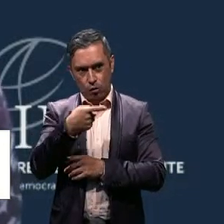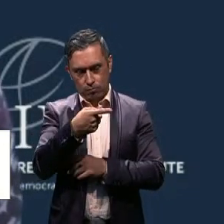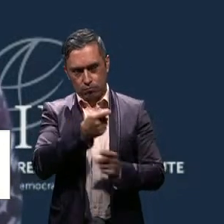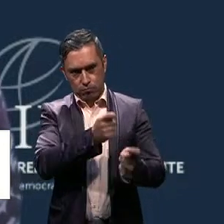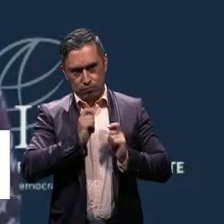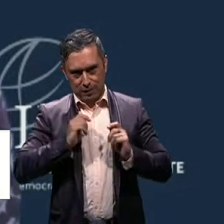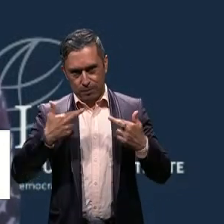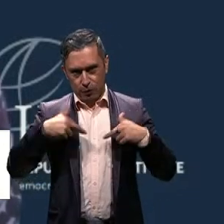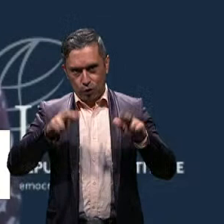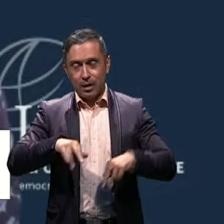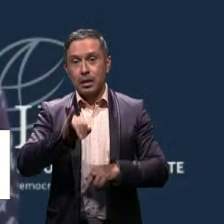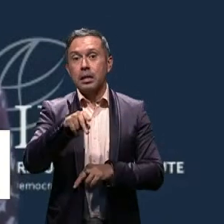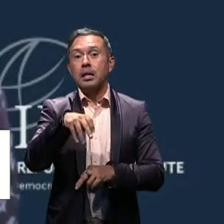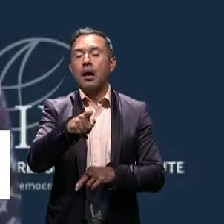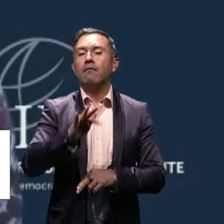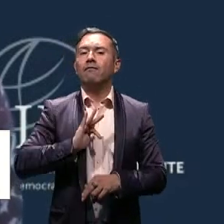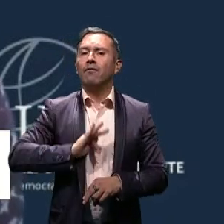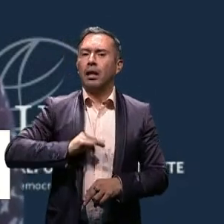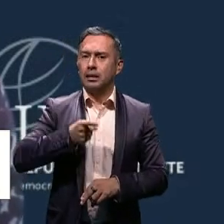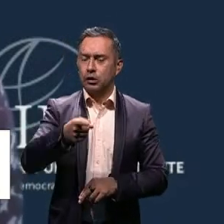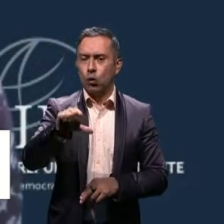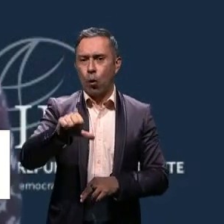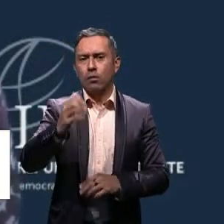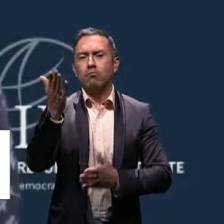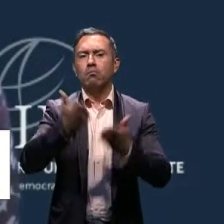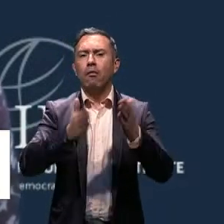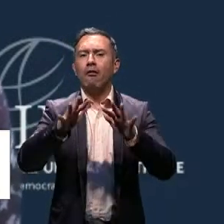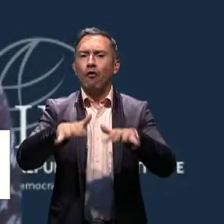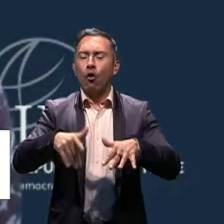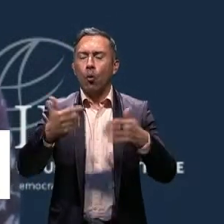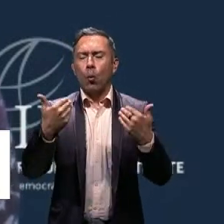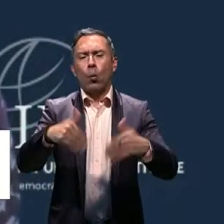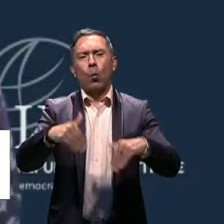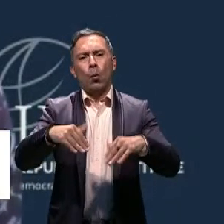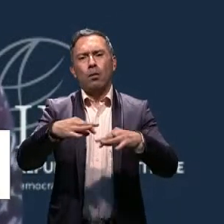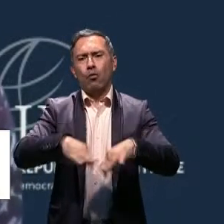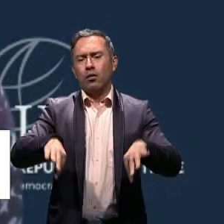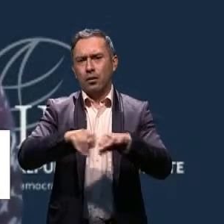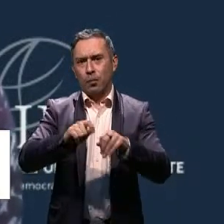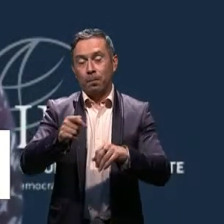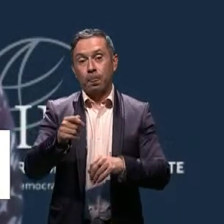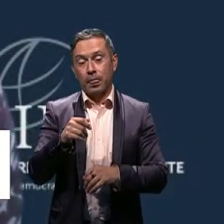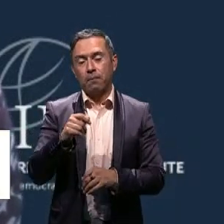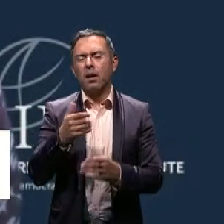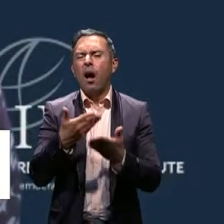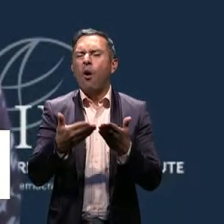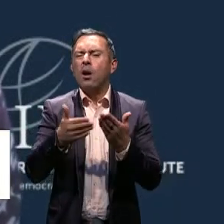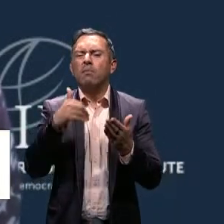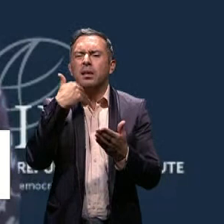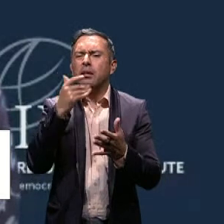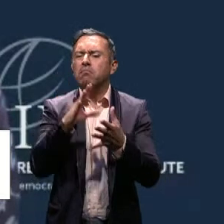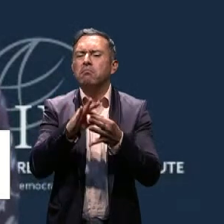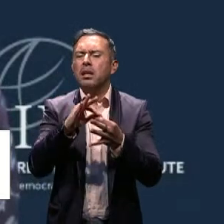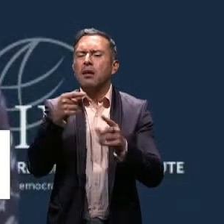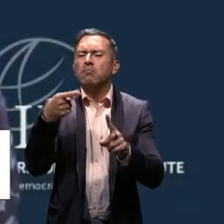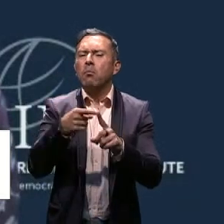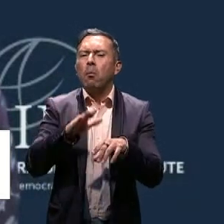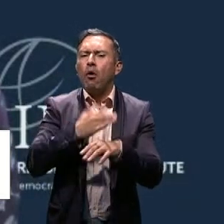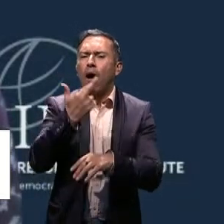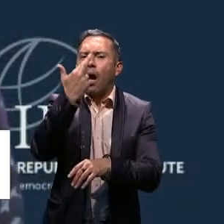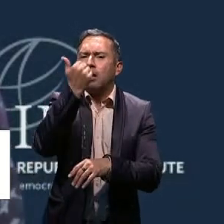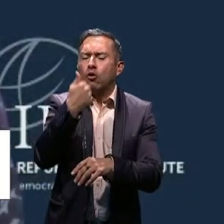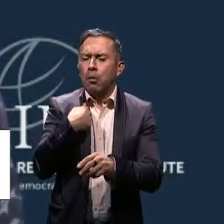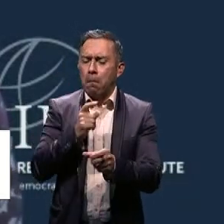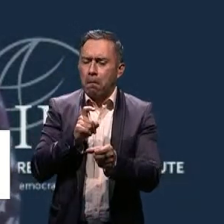the INE for their leadership and the organization in this important forum. The IRI, in order to give